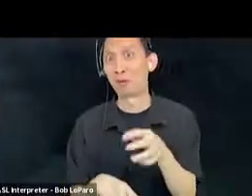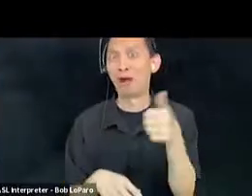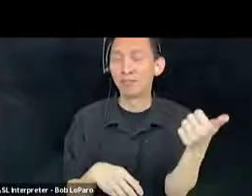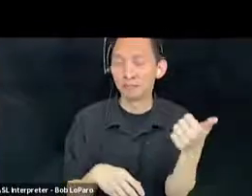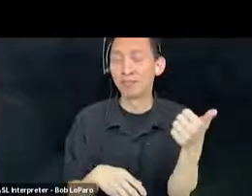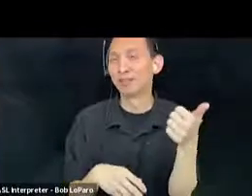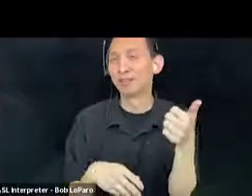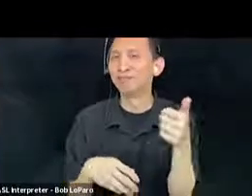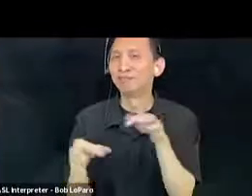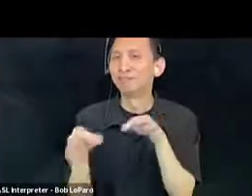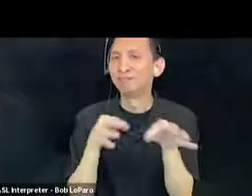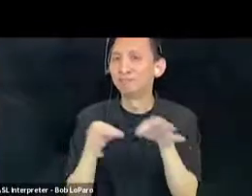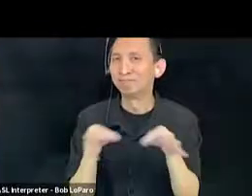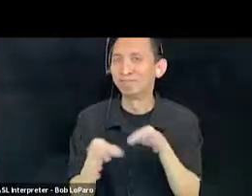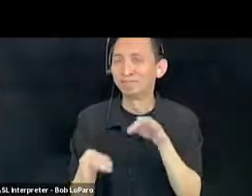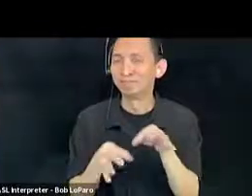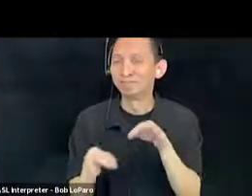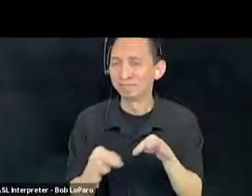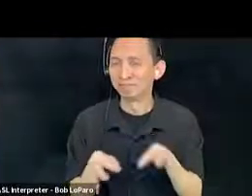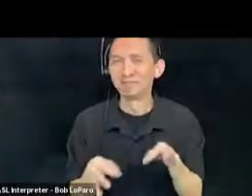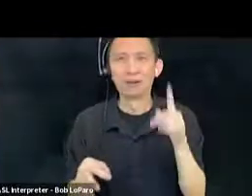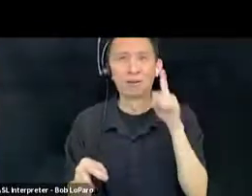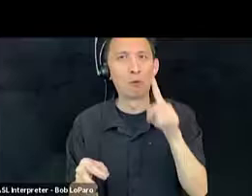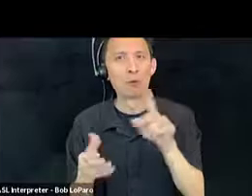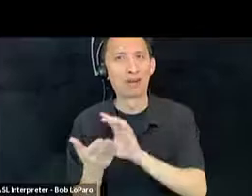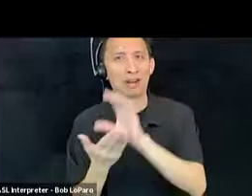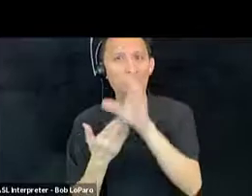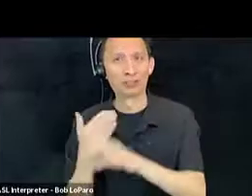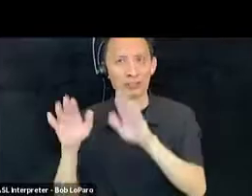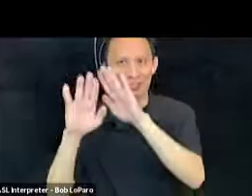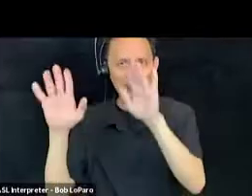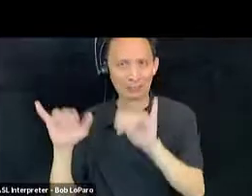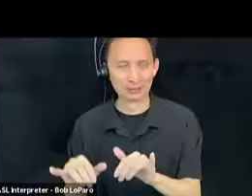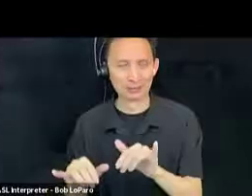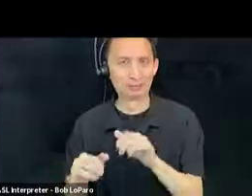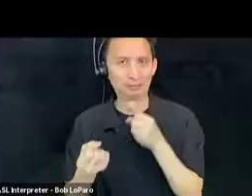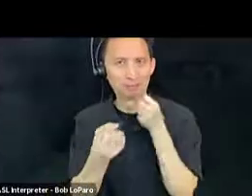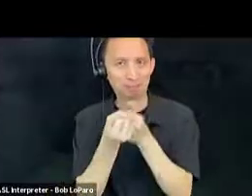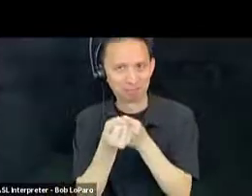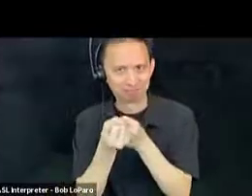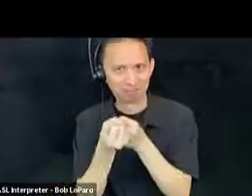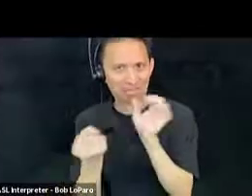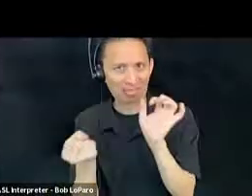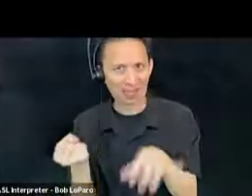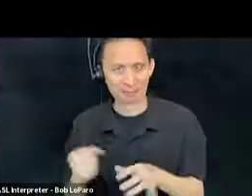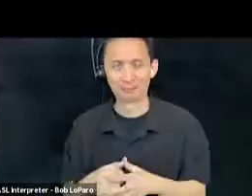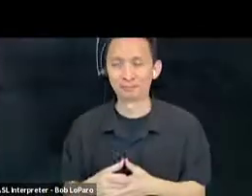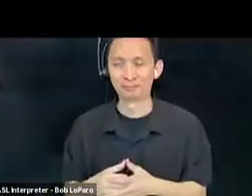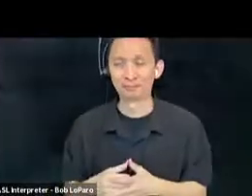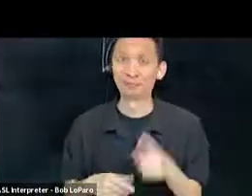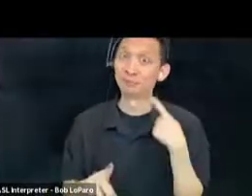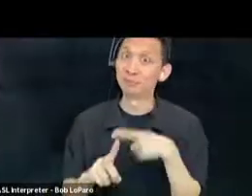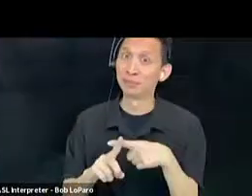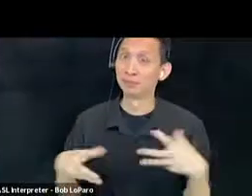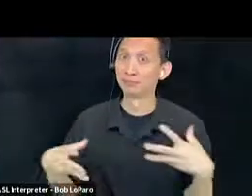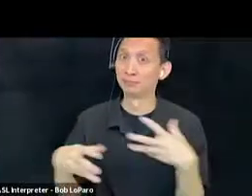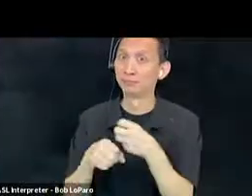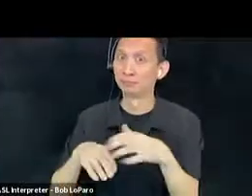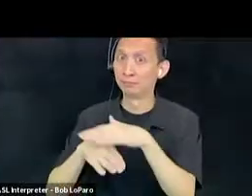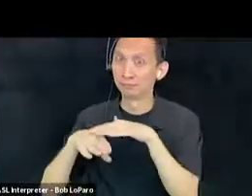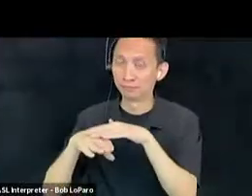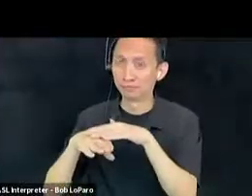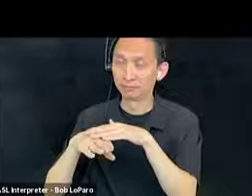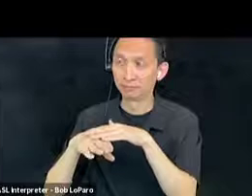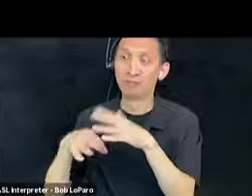calendar systems and try to give you just a good brief overview. And then I really want to show you calendars in action.